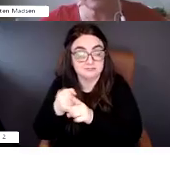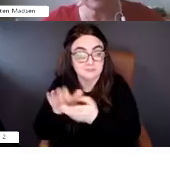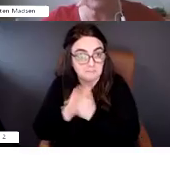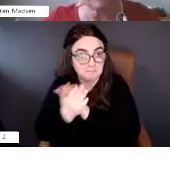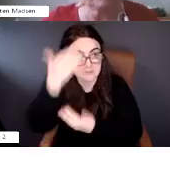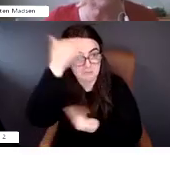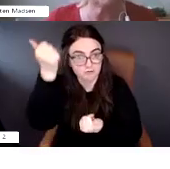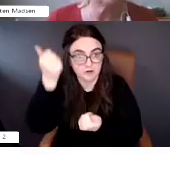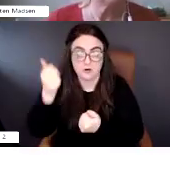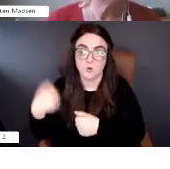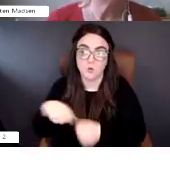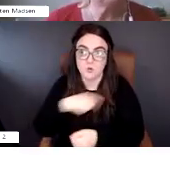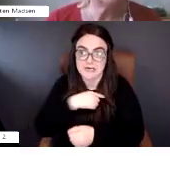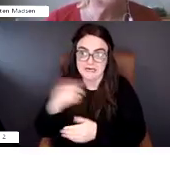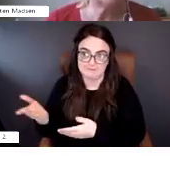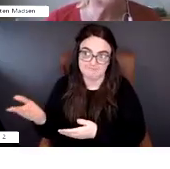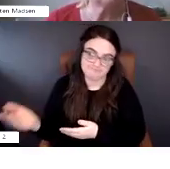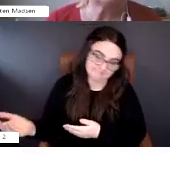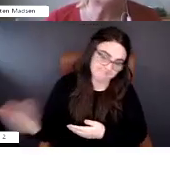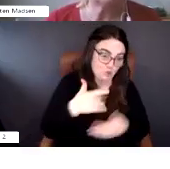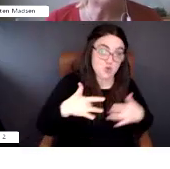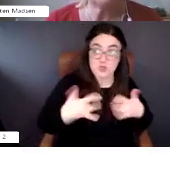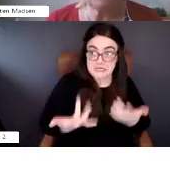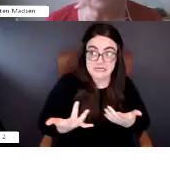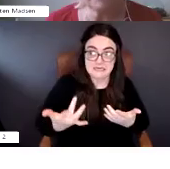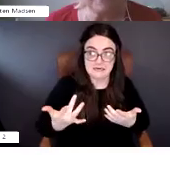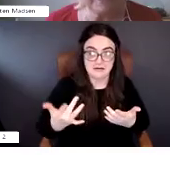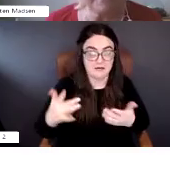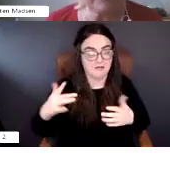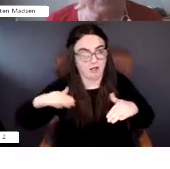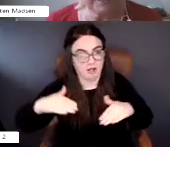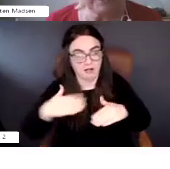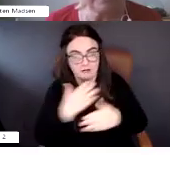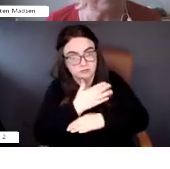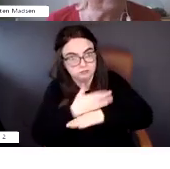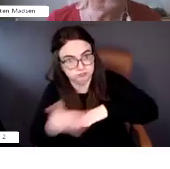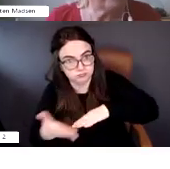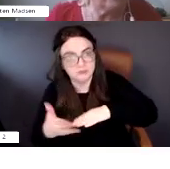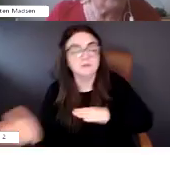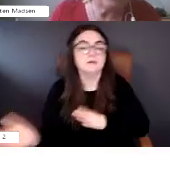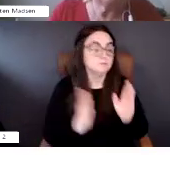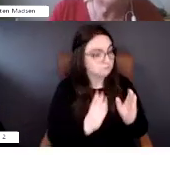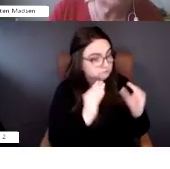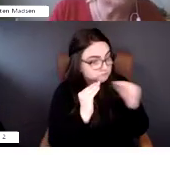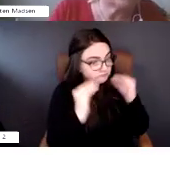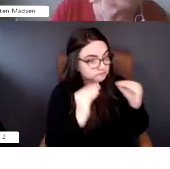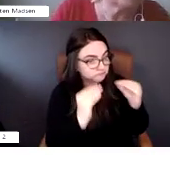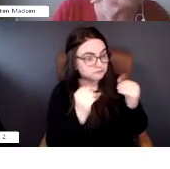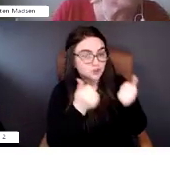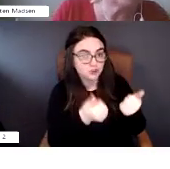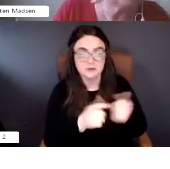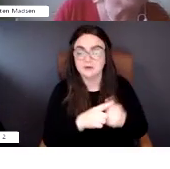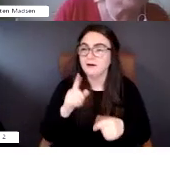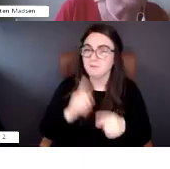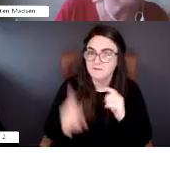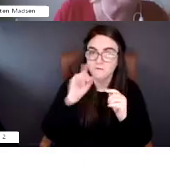learning and community building. But when we talk about is it bullying, one of the things that's really